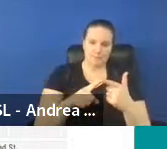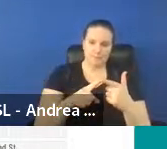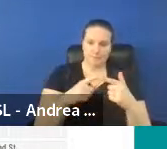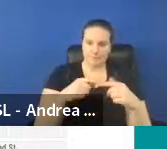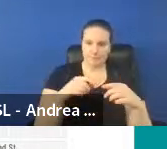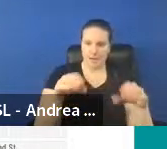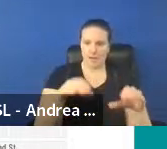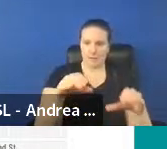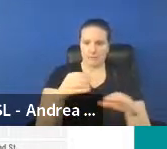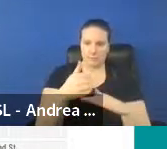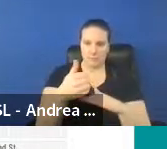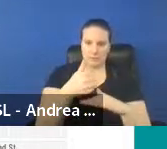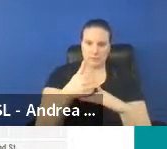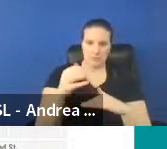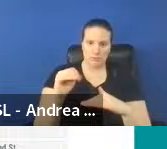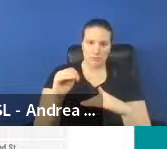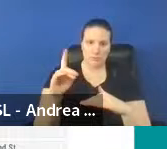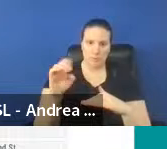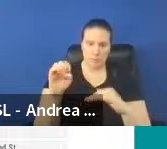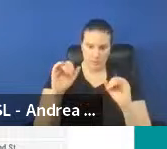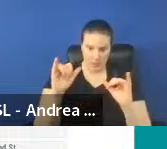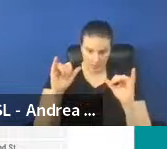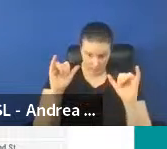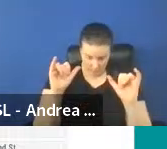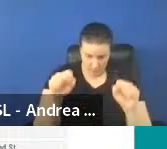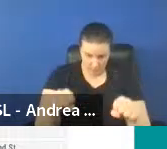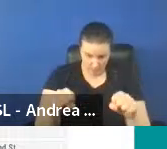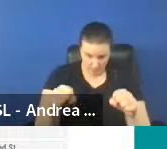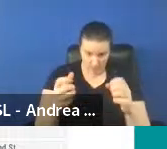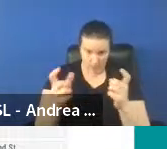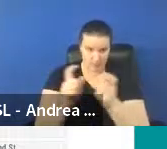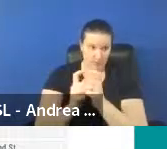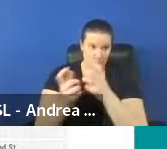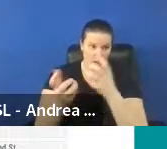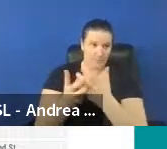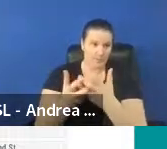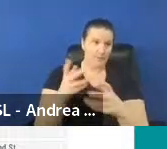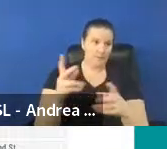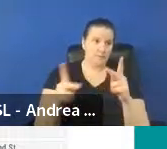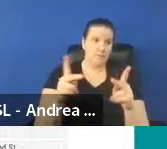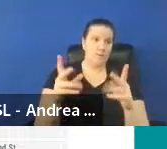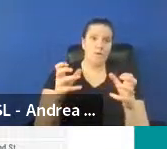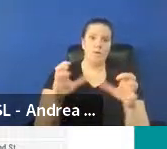active transportation mode that can accommodate folks who want to do something different.